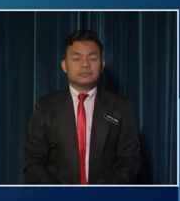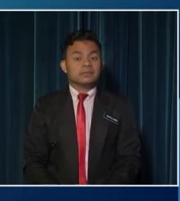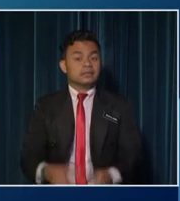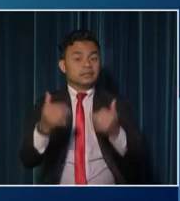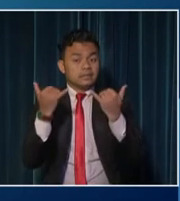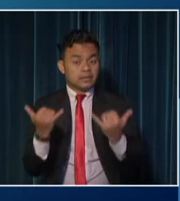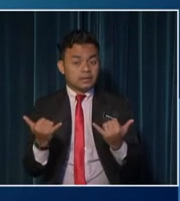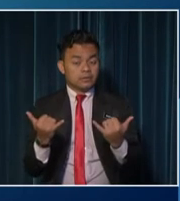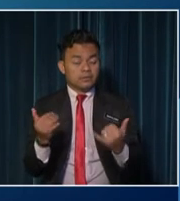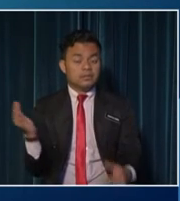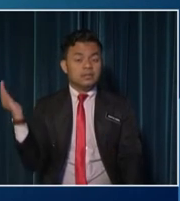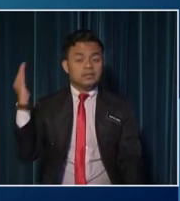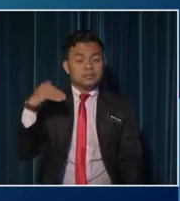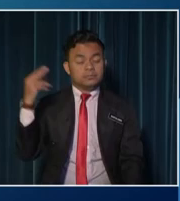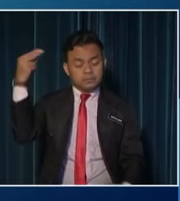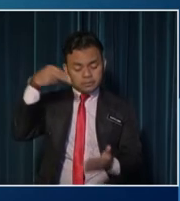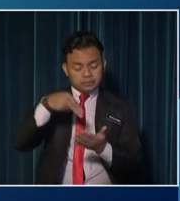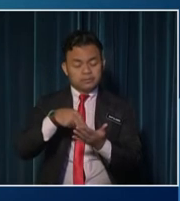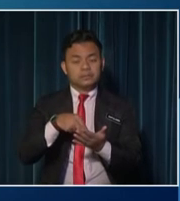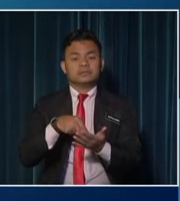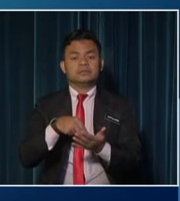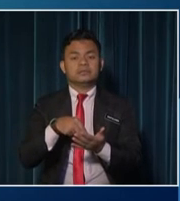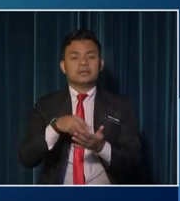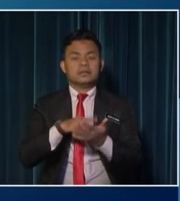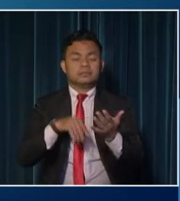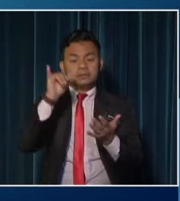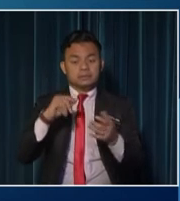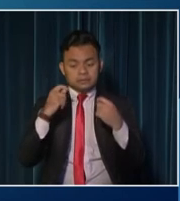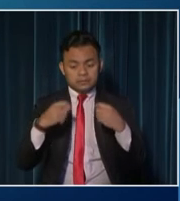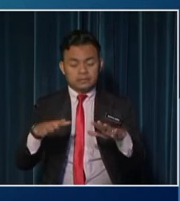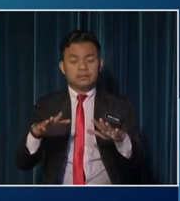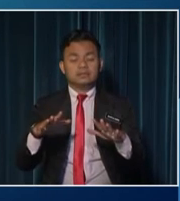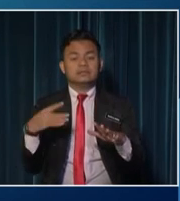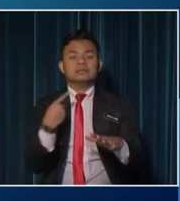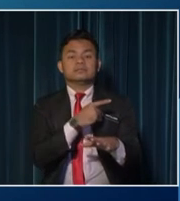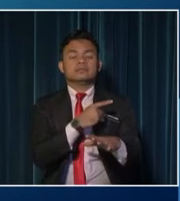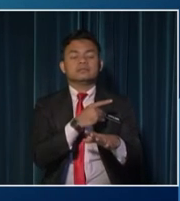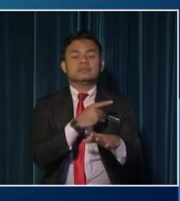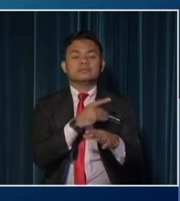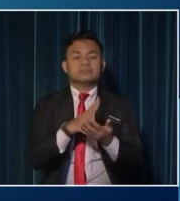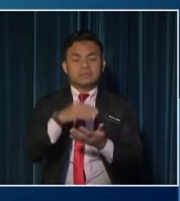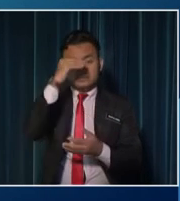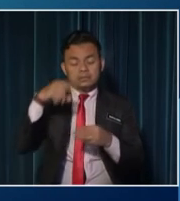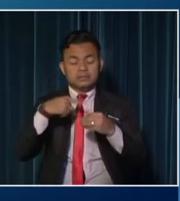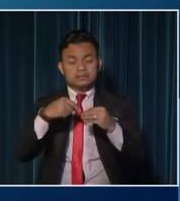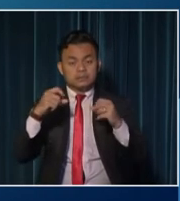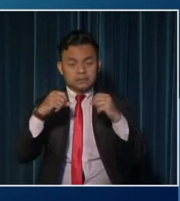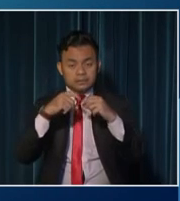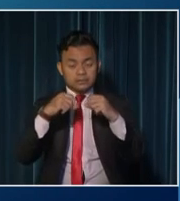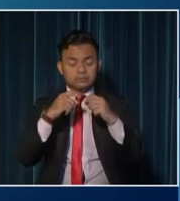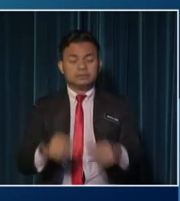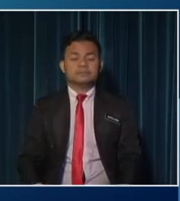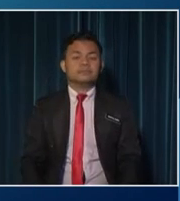Now, let's recall what we have learned about electric circuit. There are